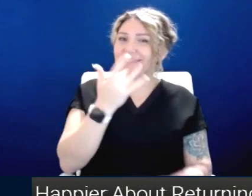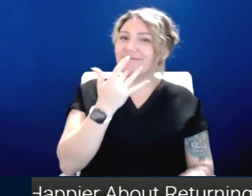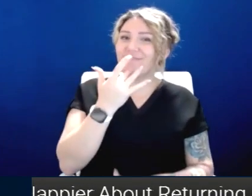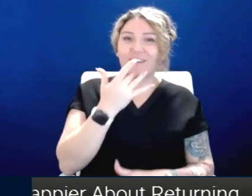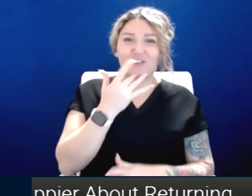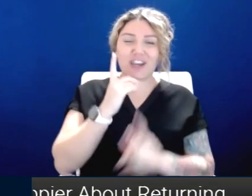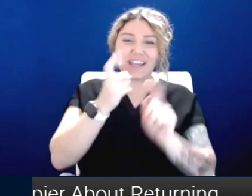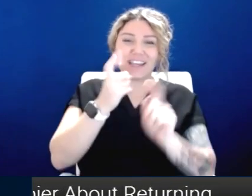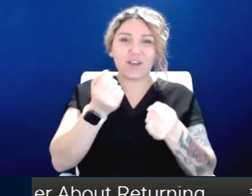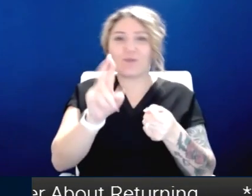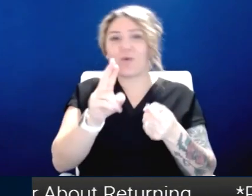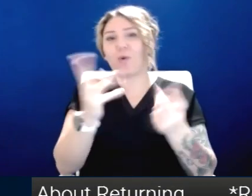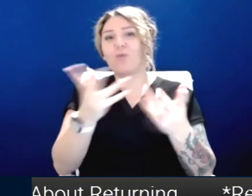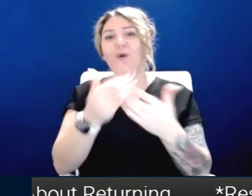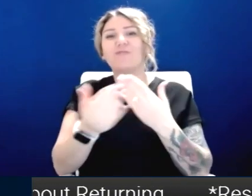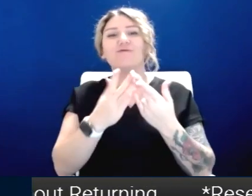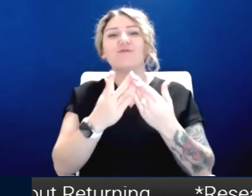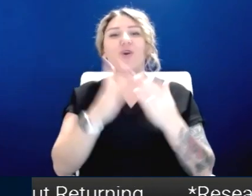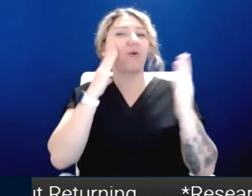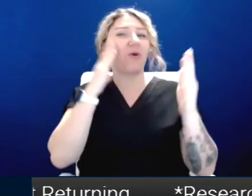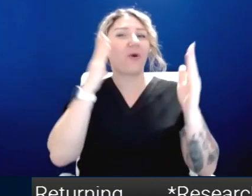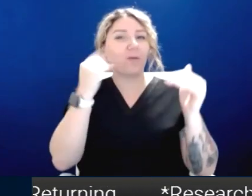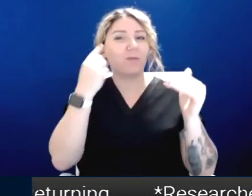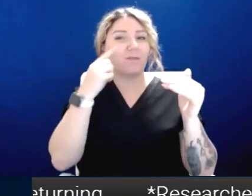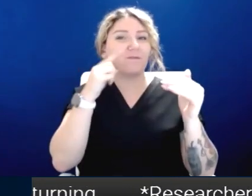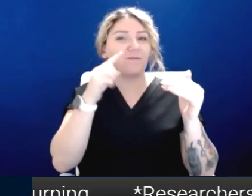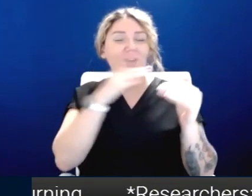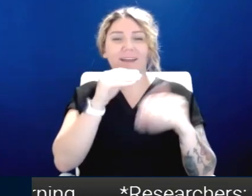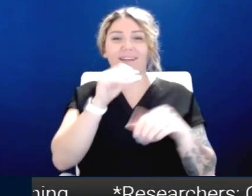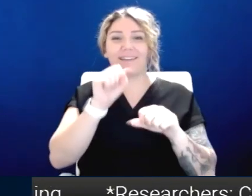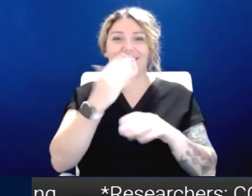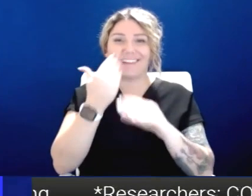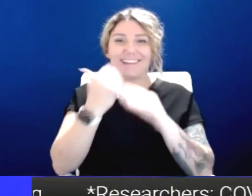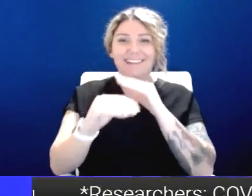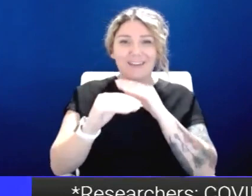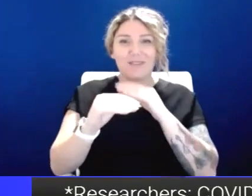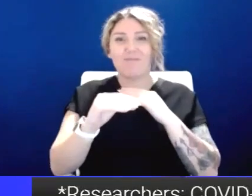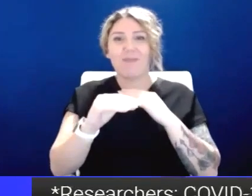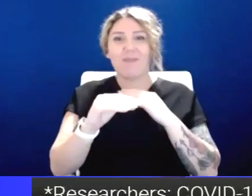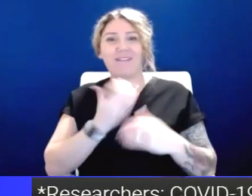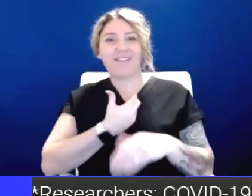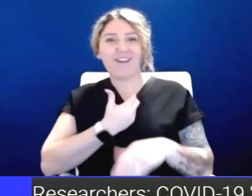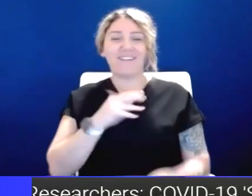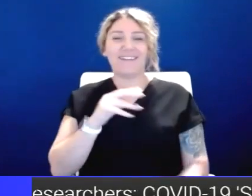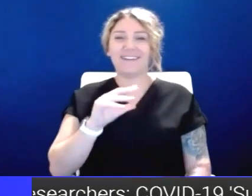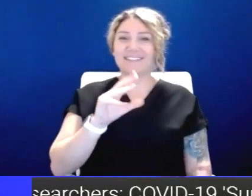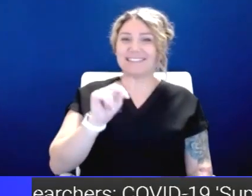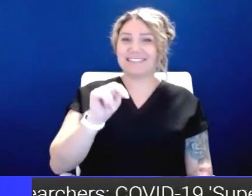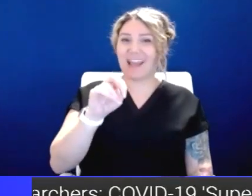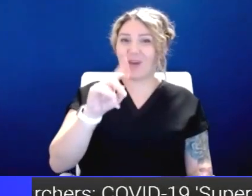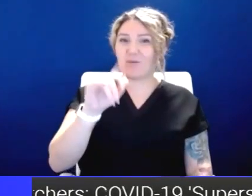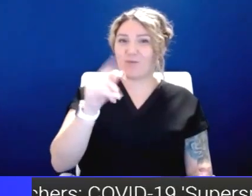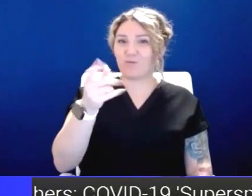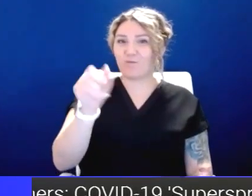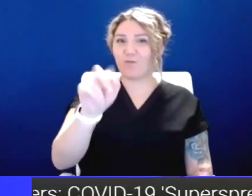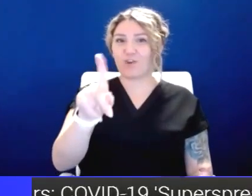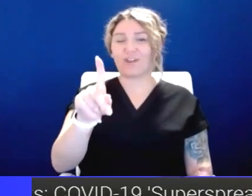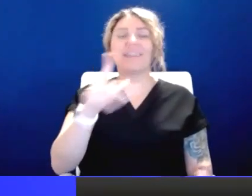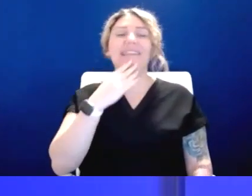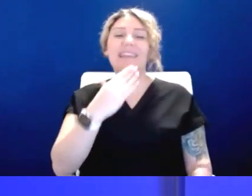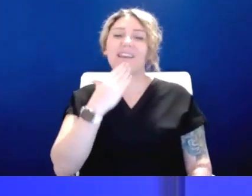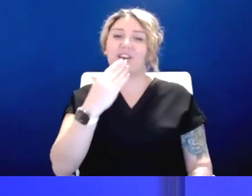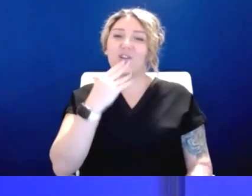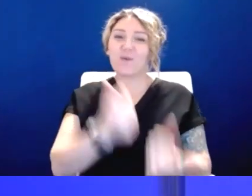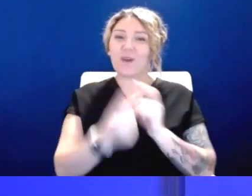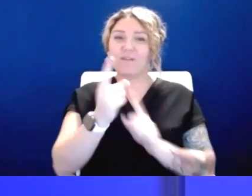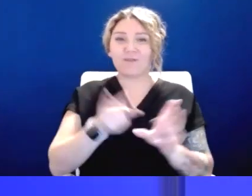for. You can also email us at the Medical News Network at kumc.edu. There's the address on your screen. Everyone, thank you so much for being with us today to